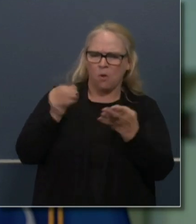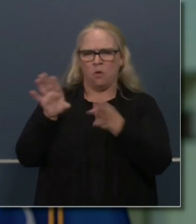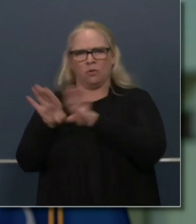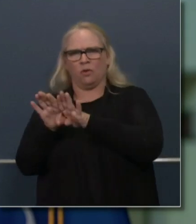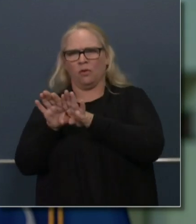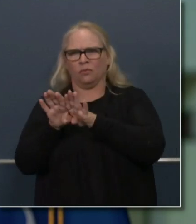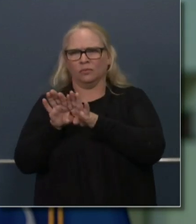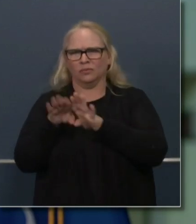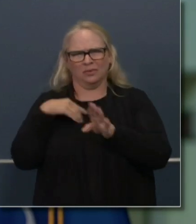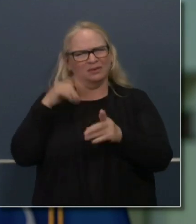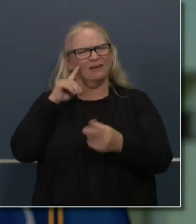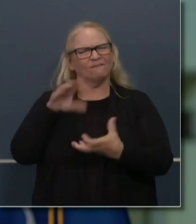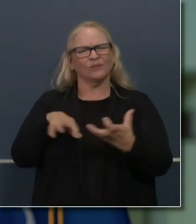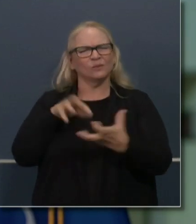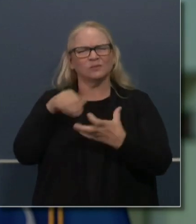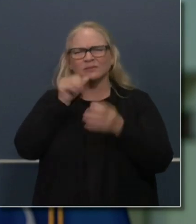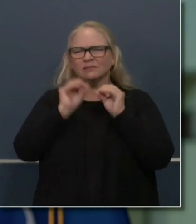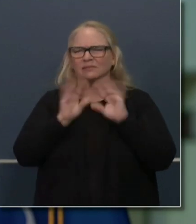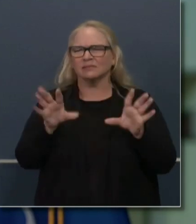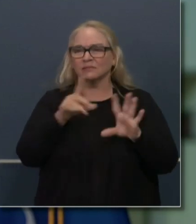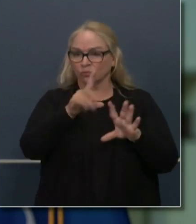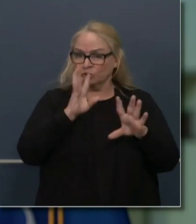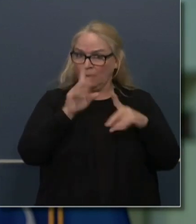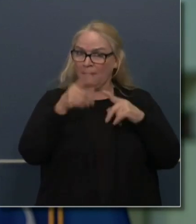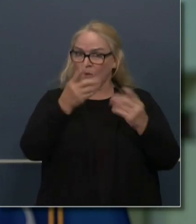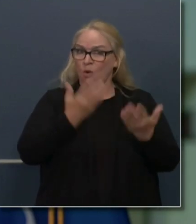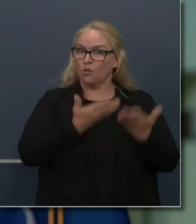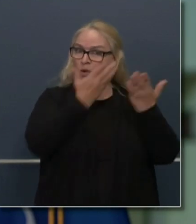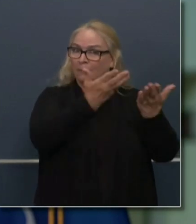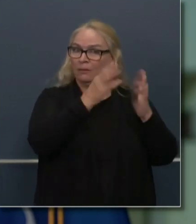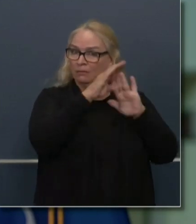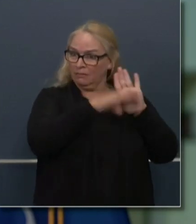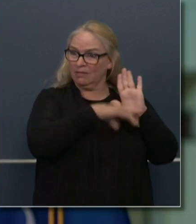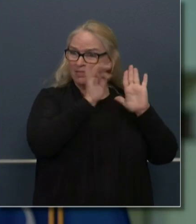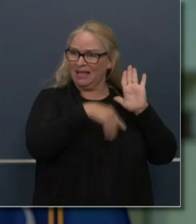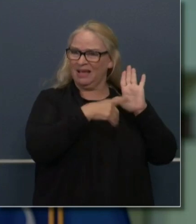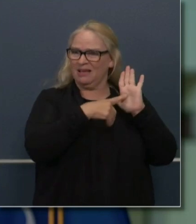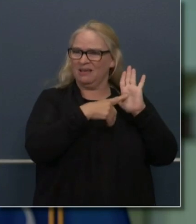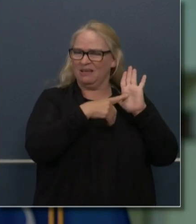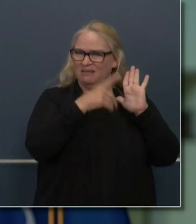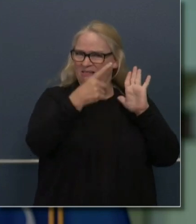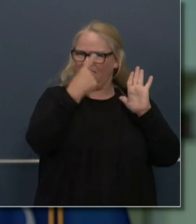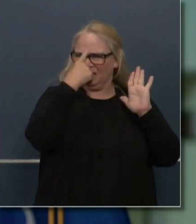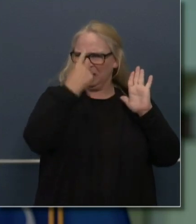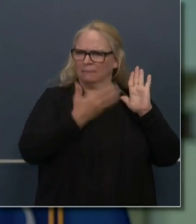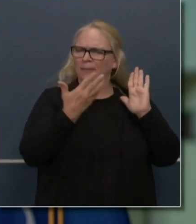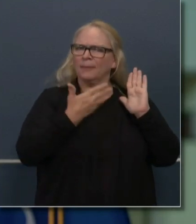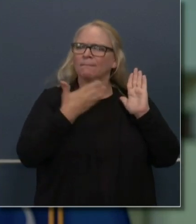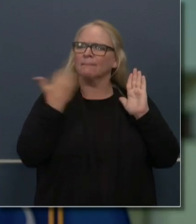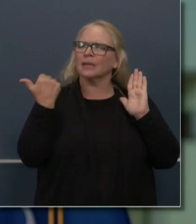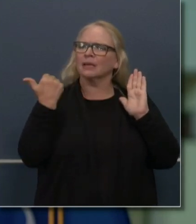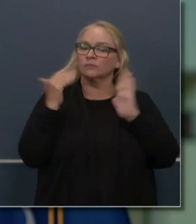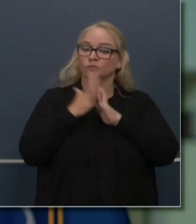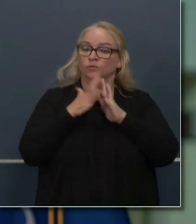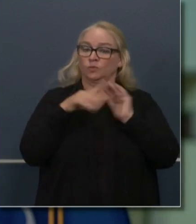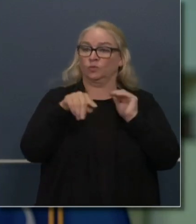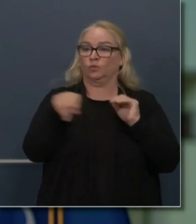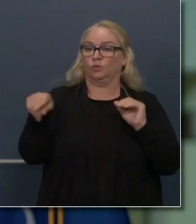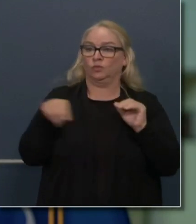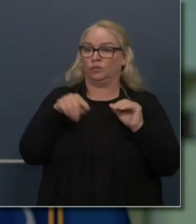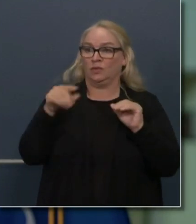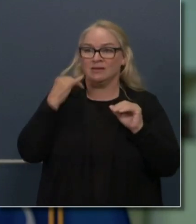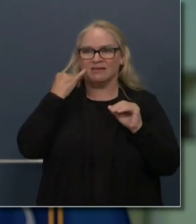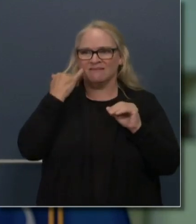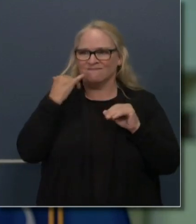the recommendation at this point, would it be better if schools just consider, if they are consistently on this list, just